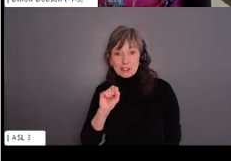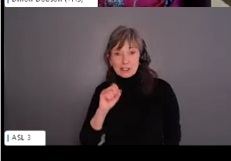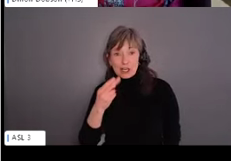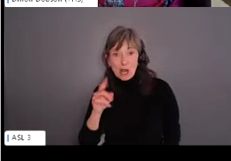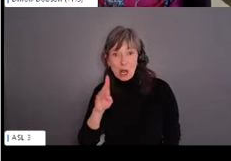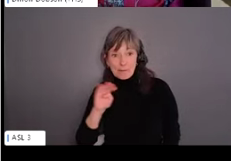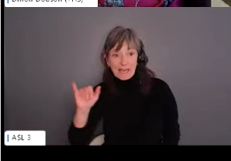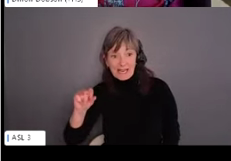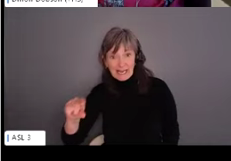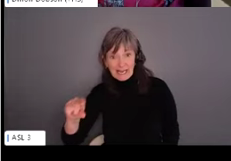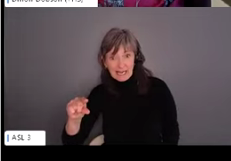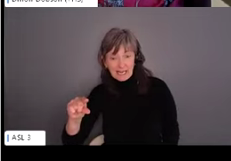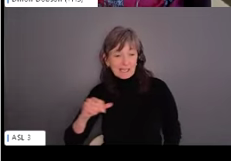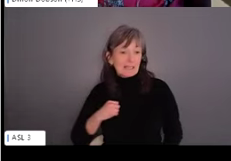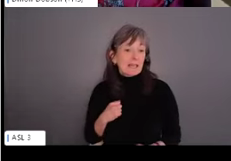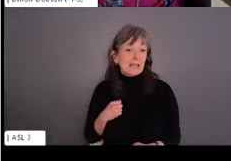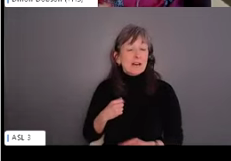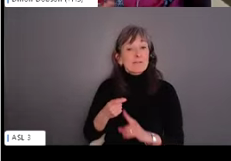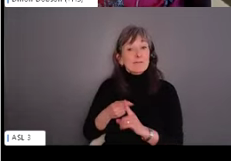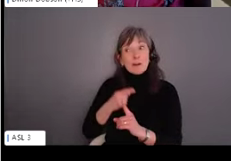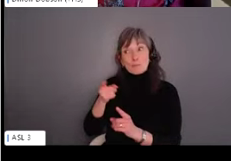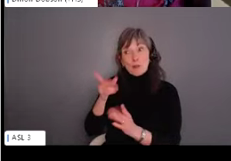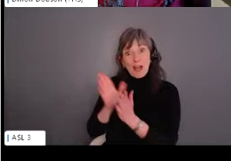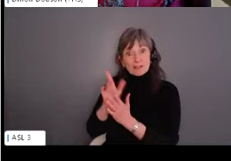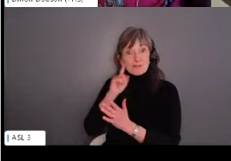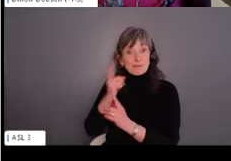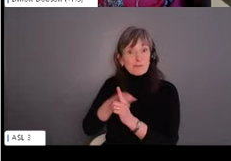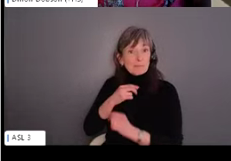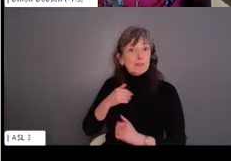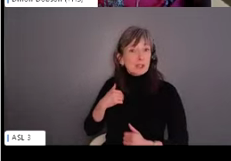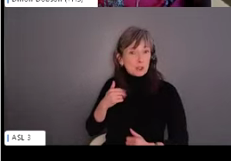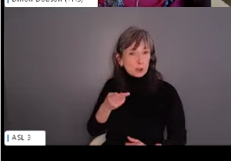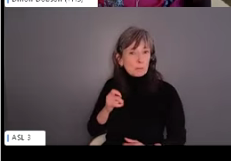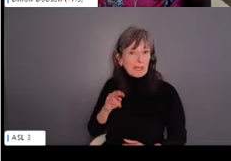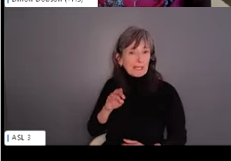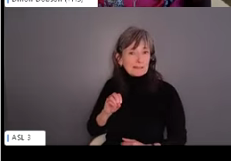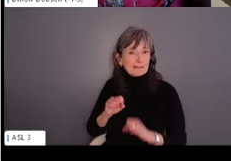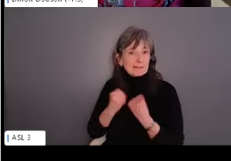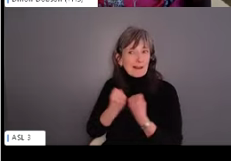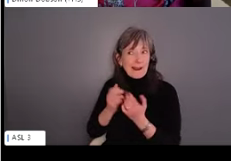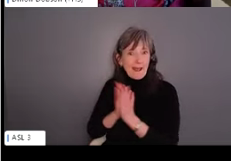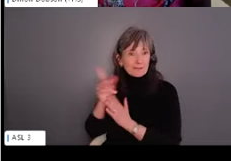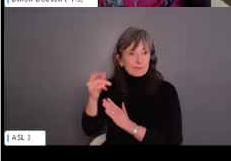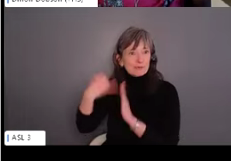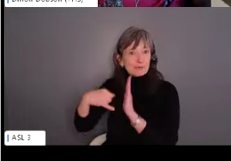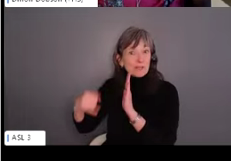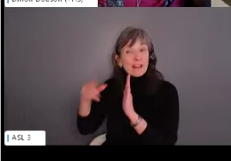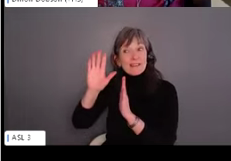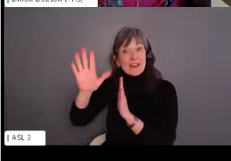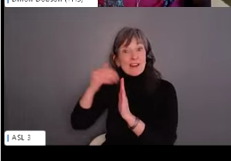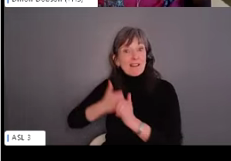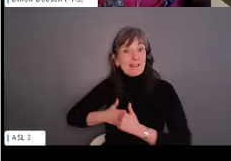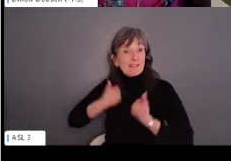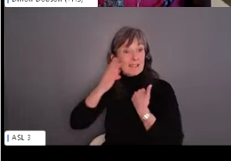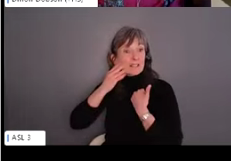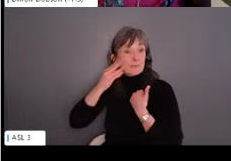piece for us at Toronto Humane Society. And it's a visual story reflecting their lived experiences and